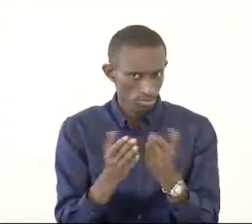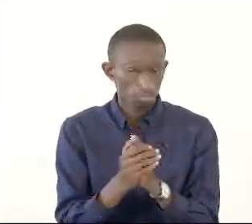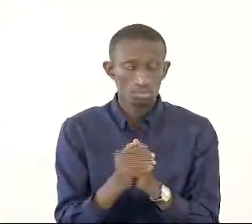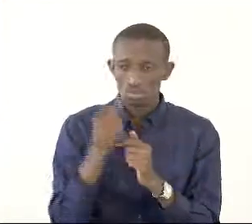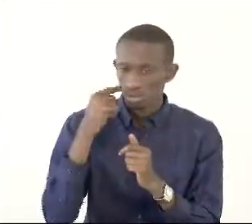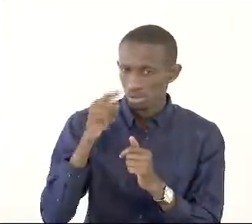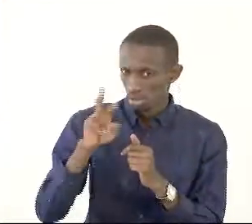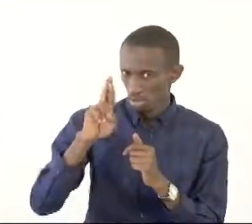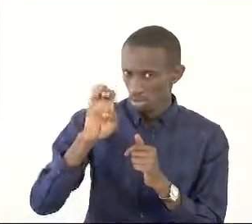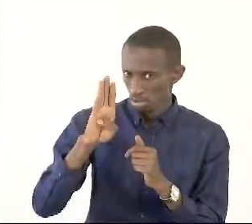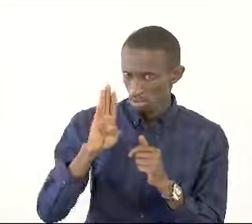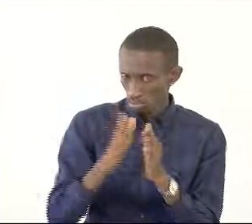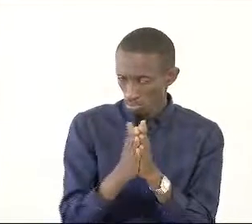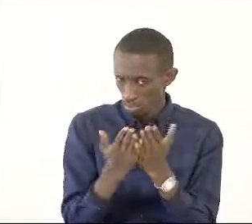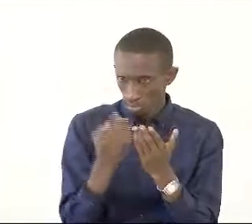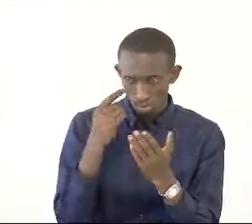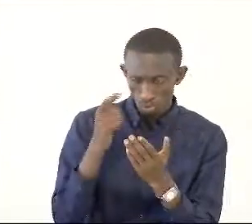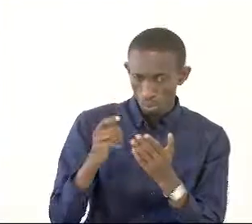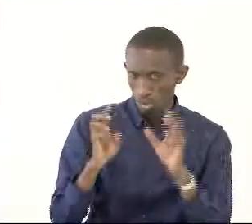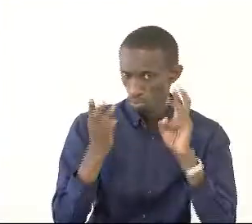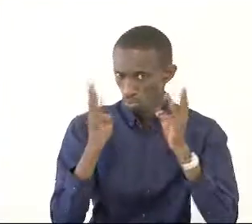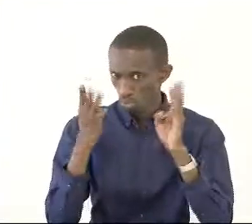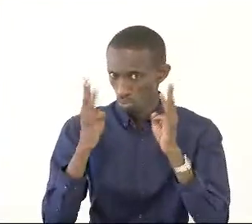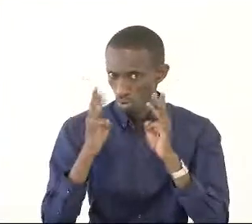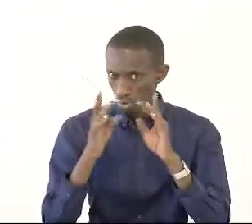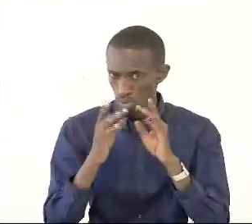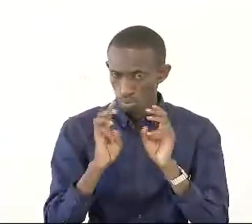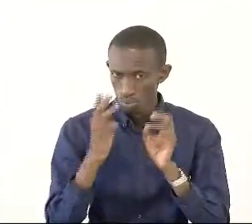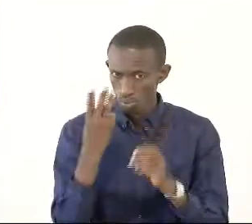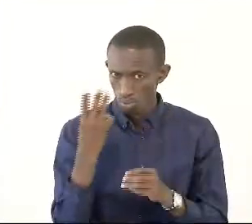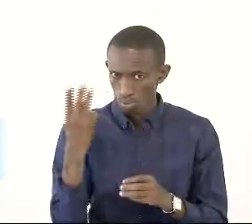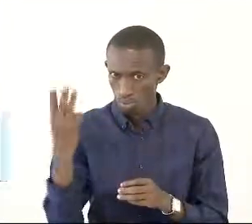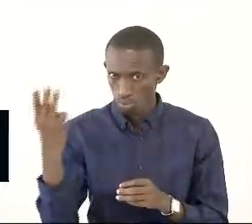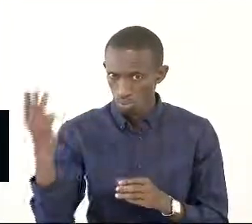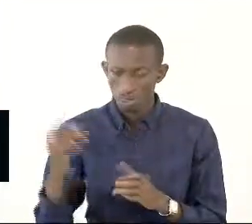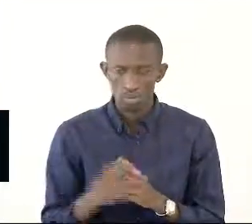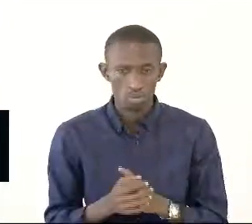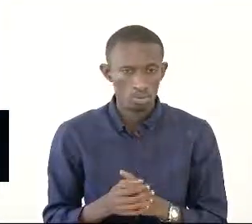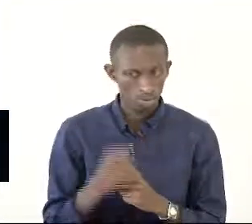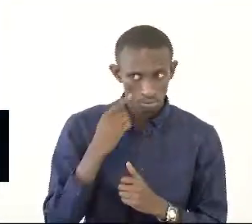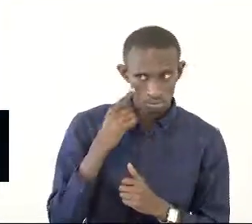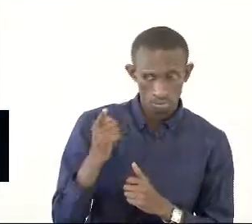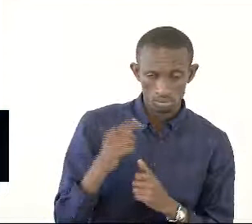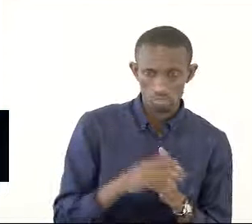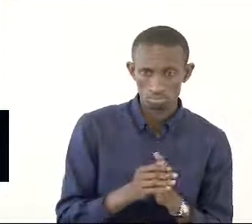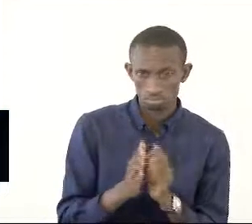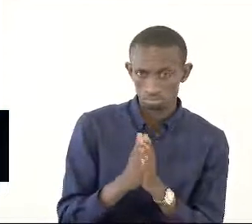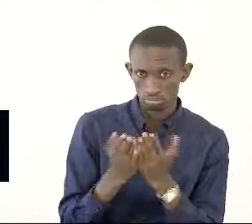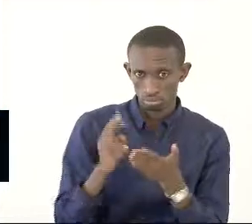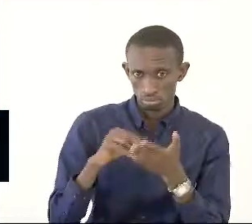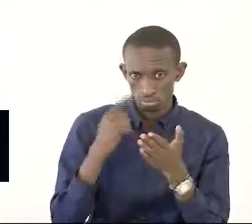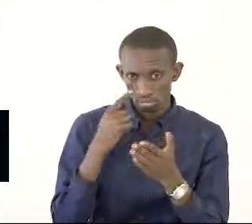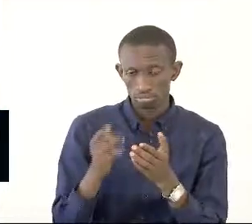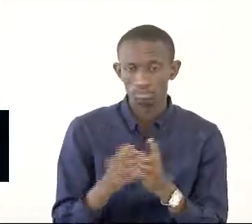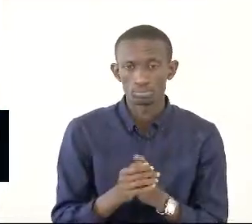find from website, and this is the book into which you are going to find the